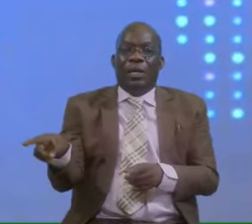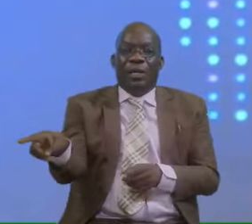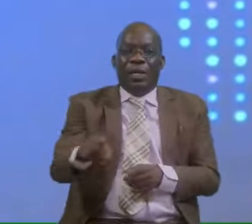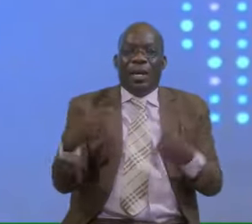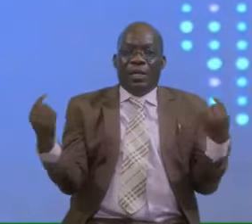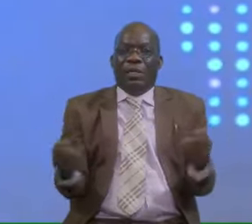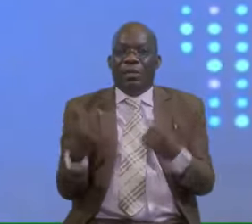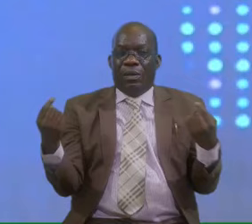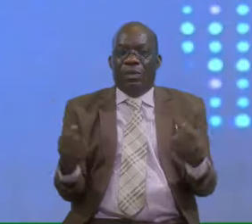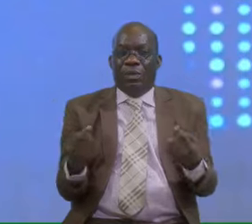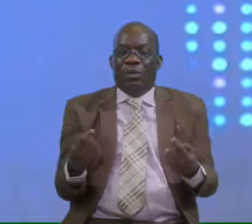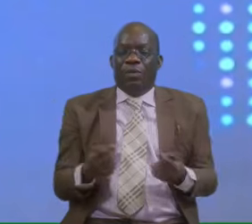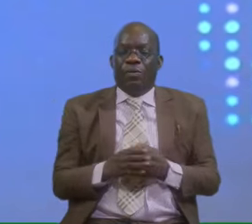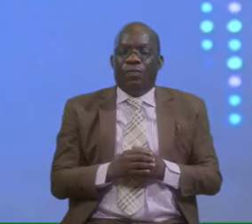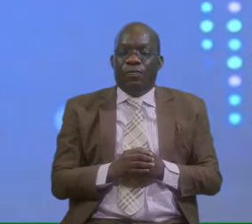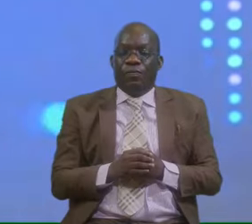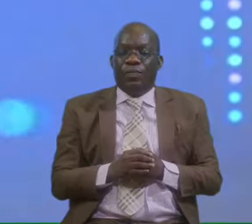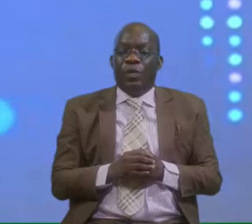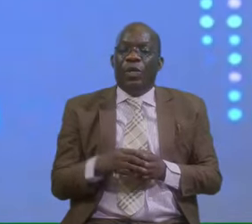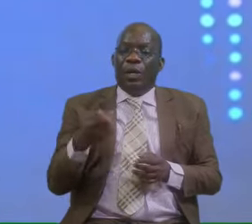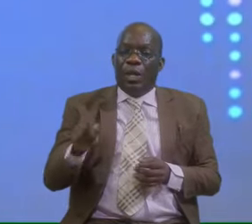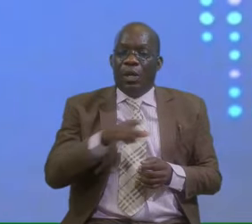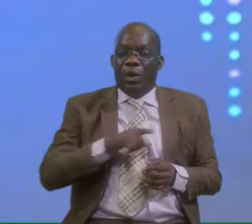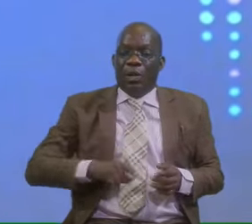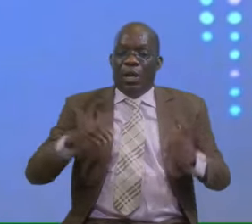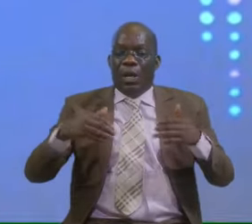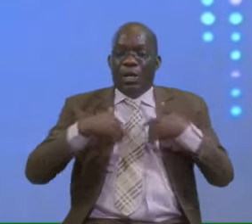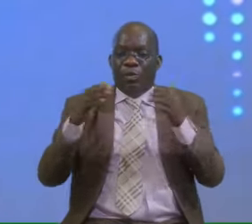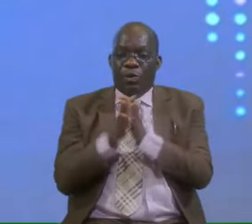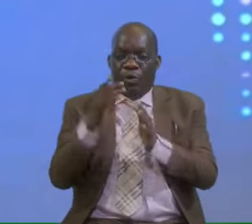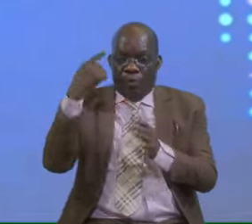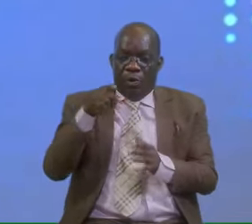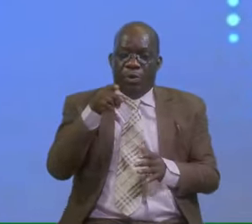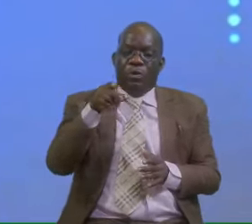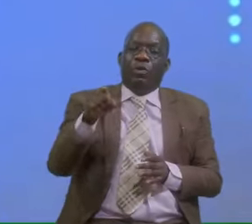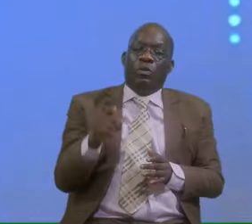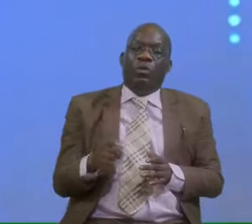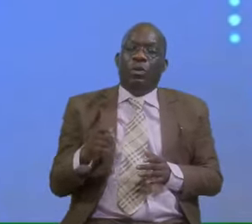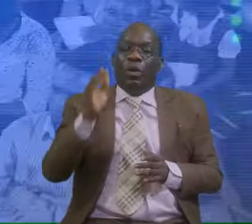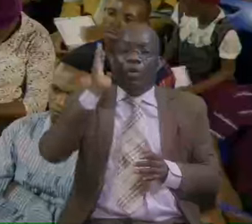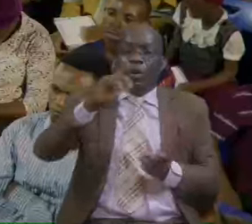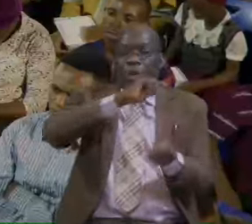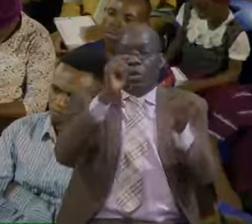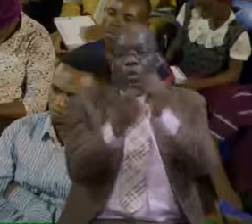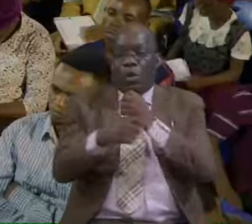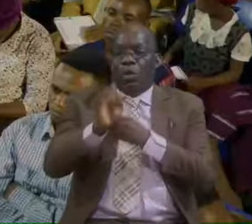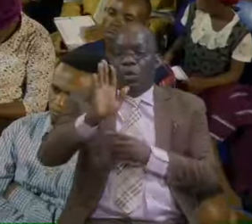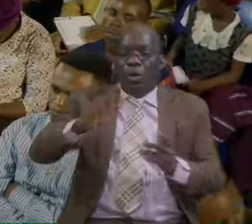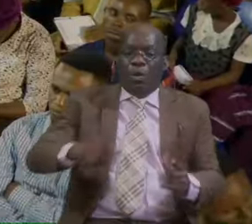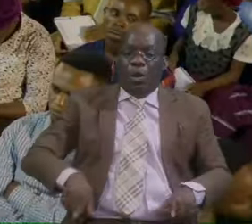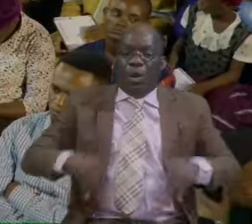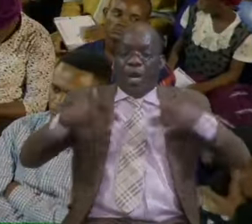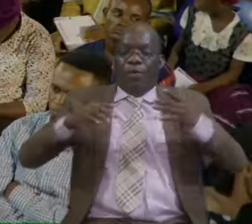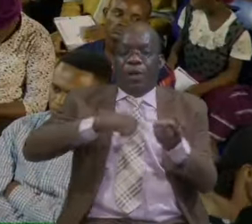the Lord, who has made intercession for you, will turn your life around. That